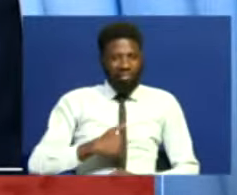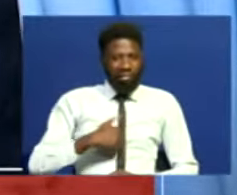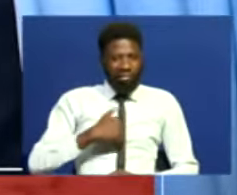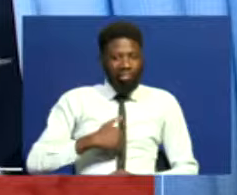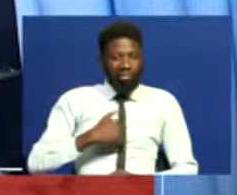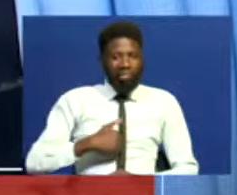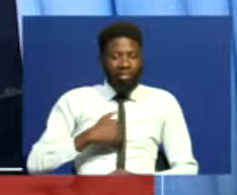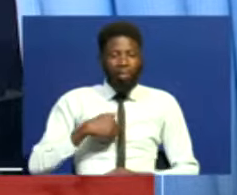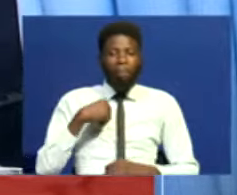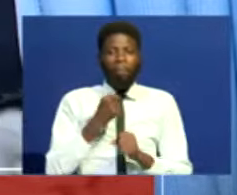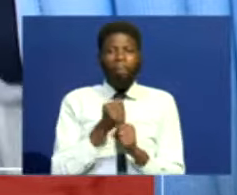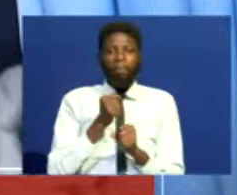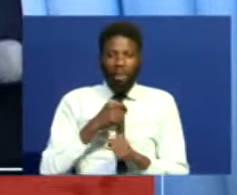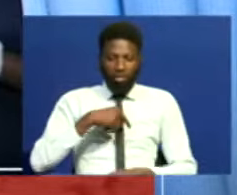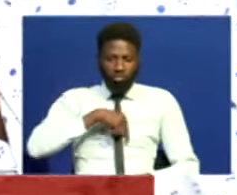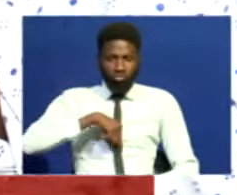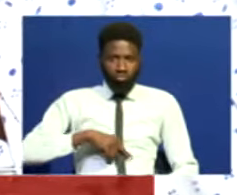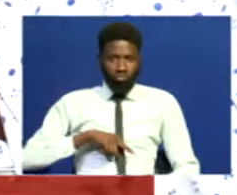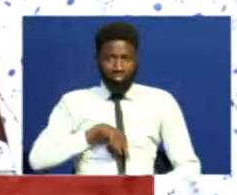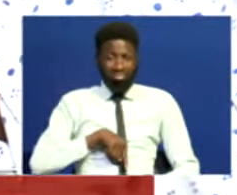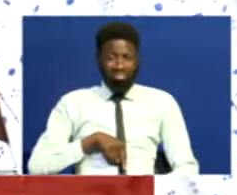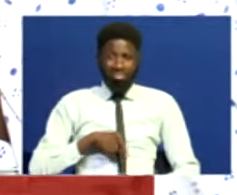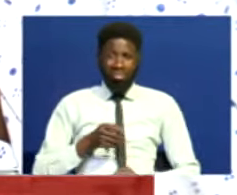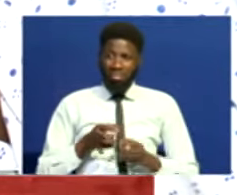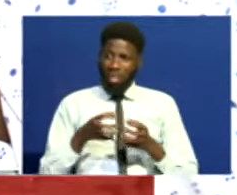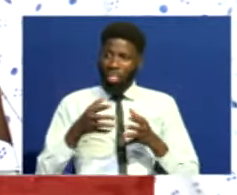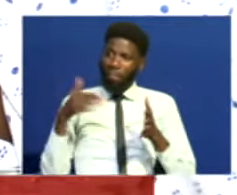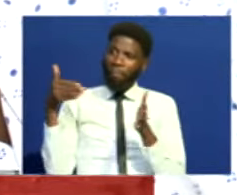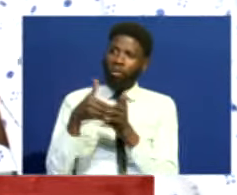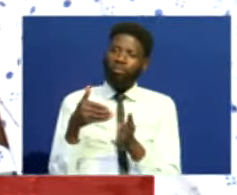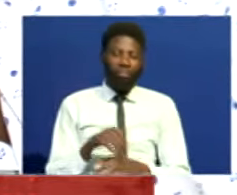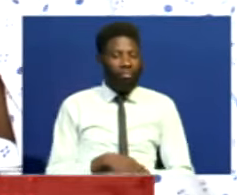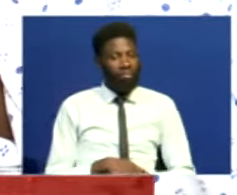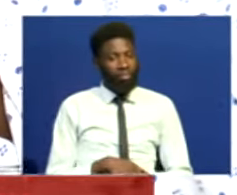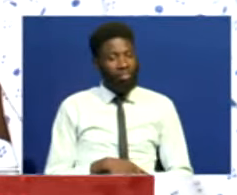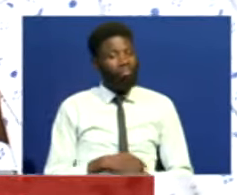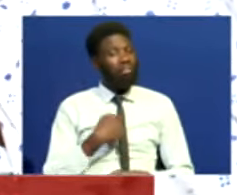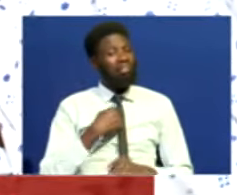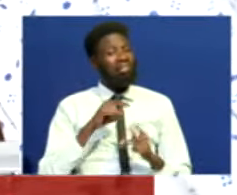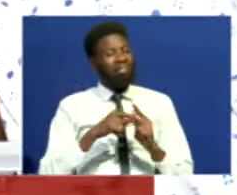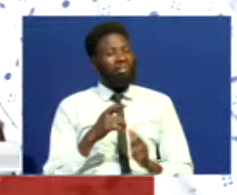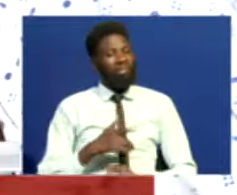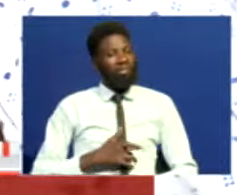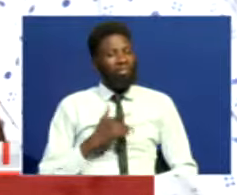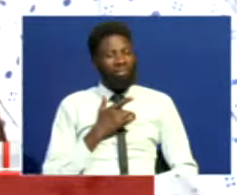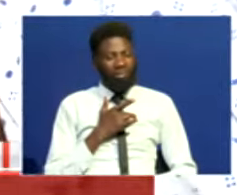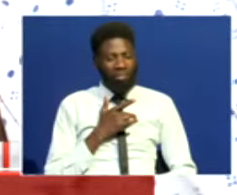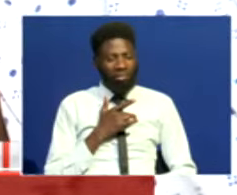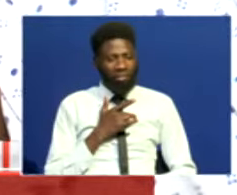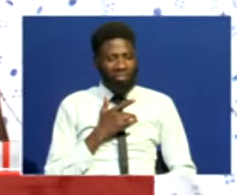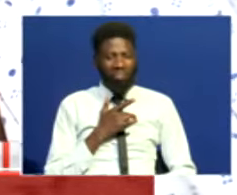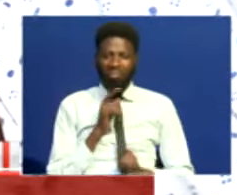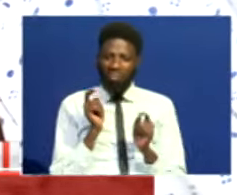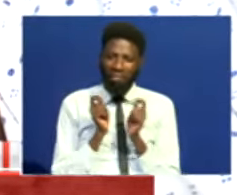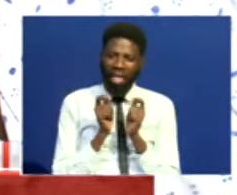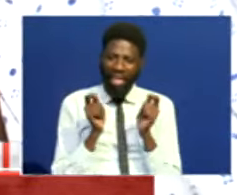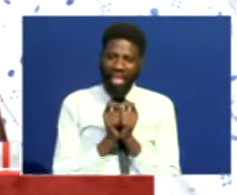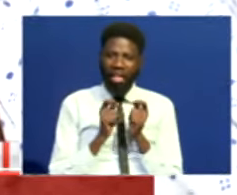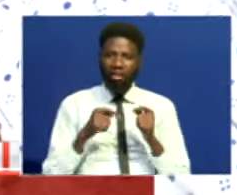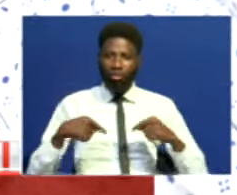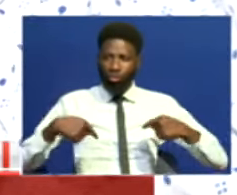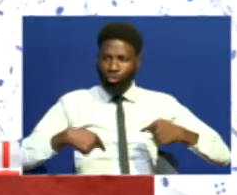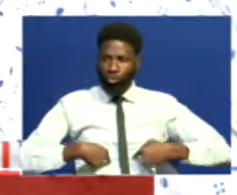to blockage of his intestines. I started feeling pain in the stomach from January.